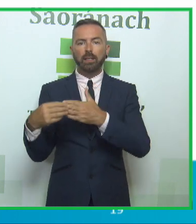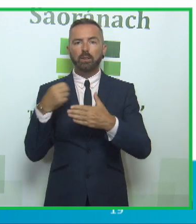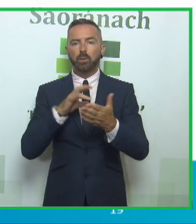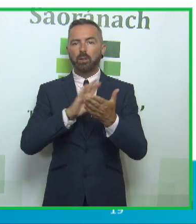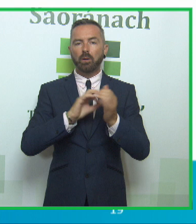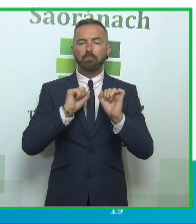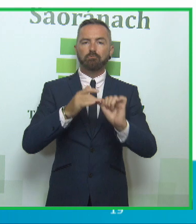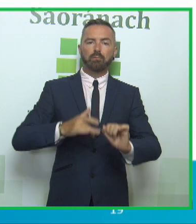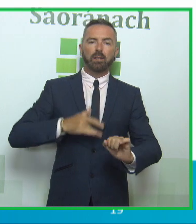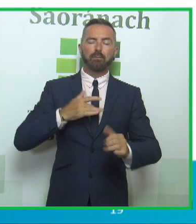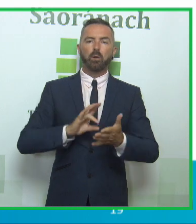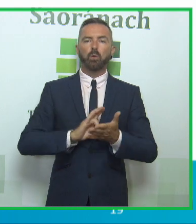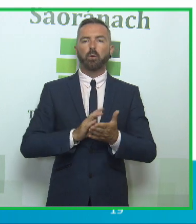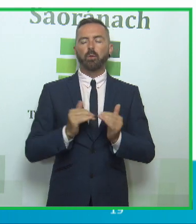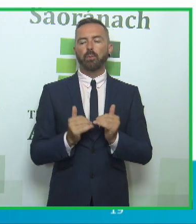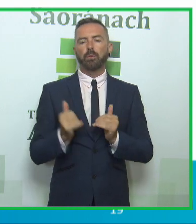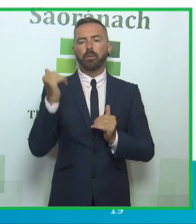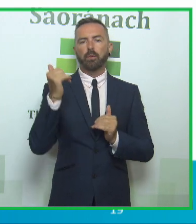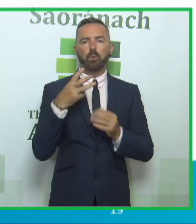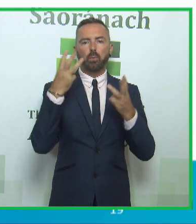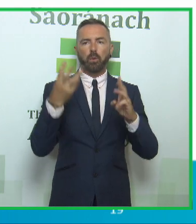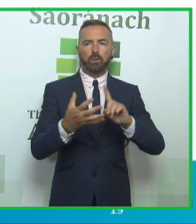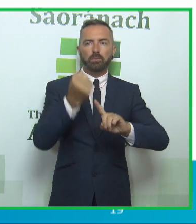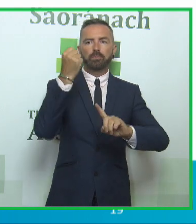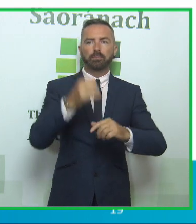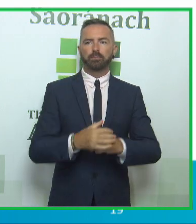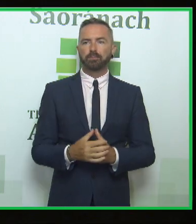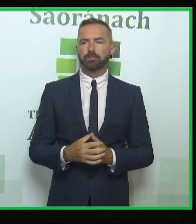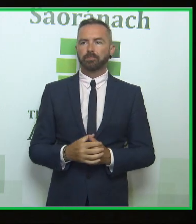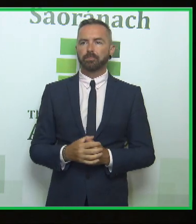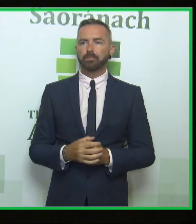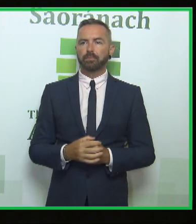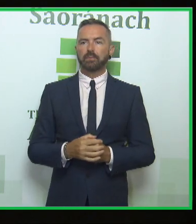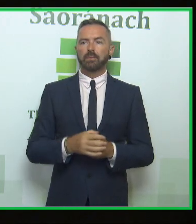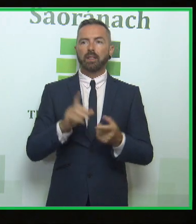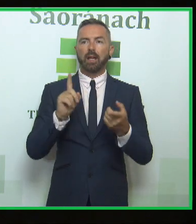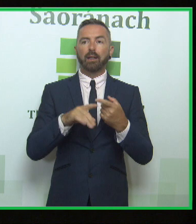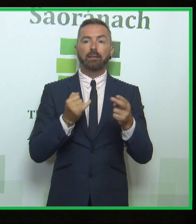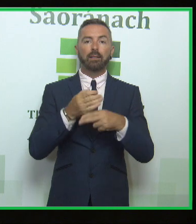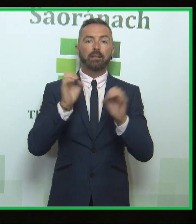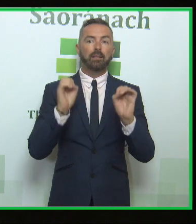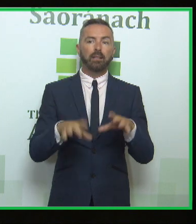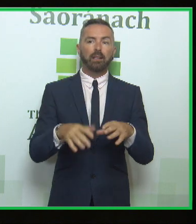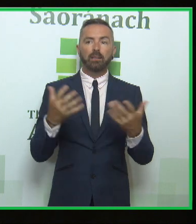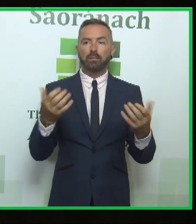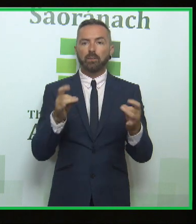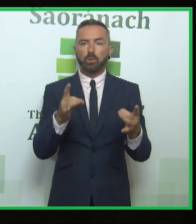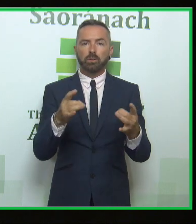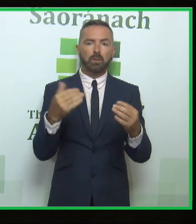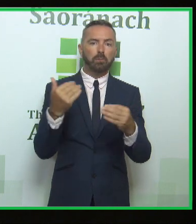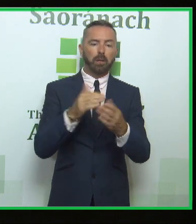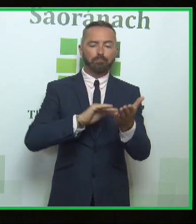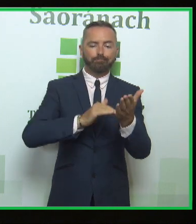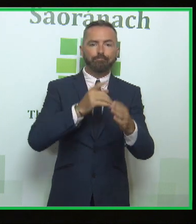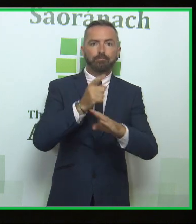quality of life that we all aspire to and want to enjoy. And ultimately, by fixing this, we're talking